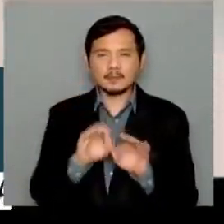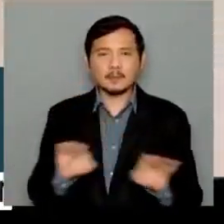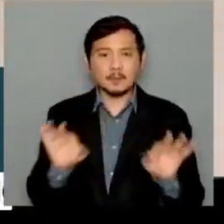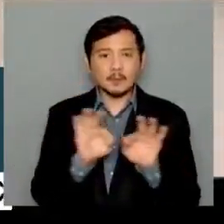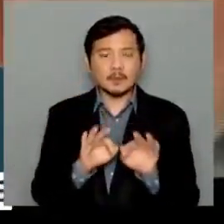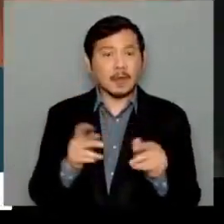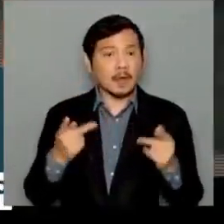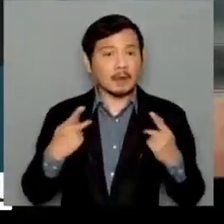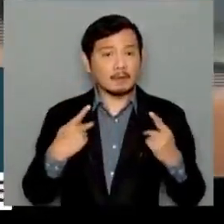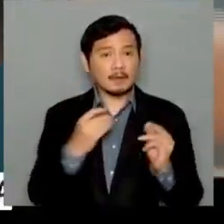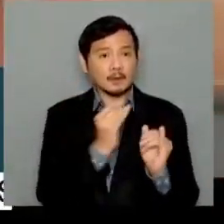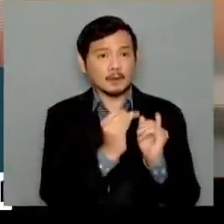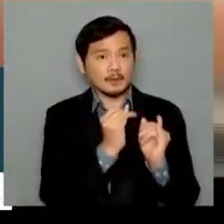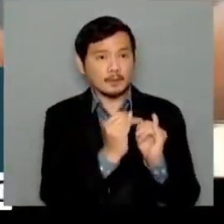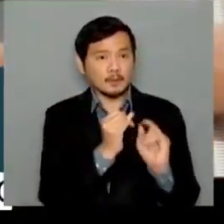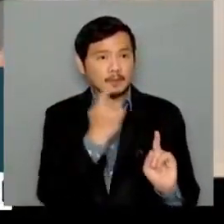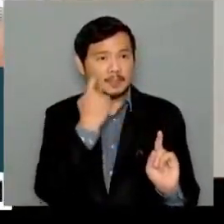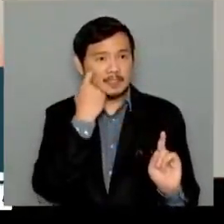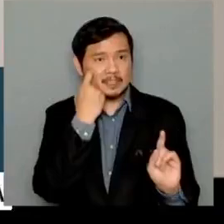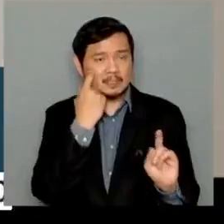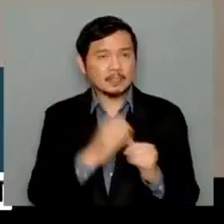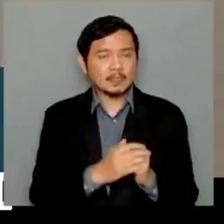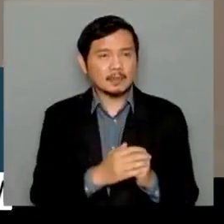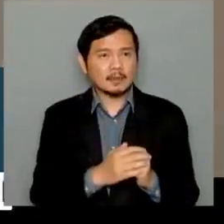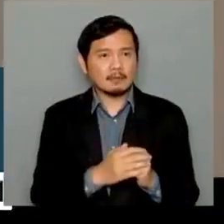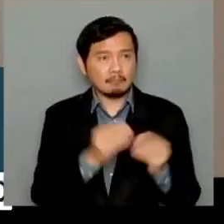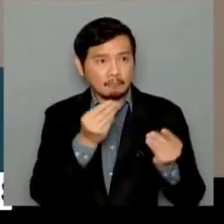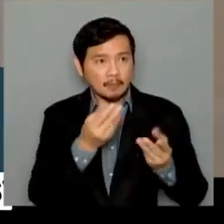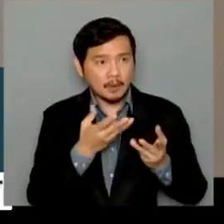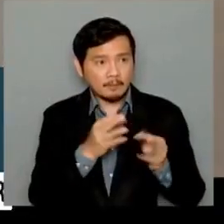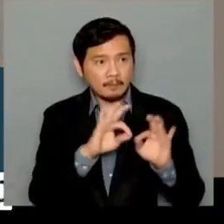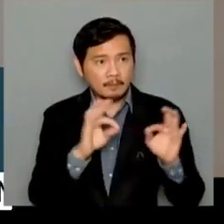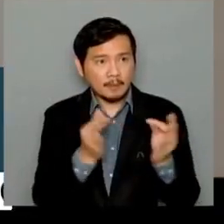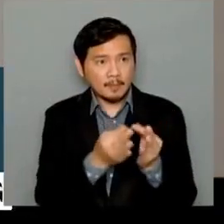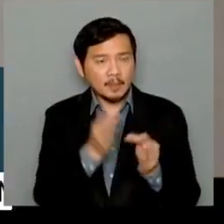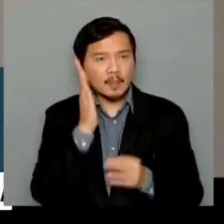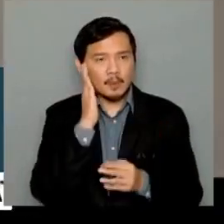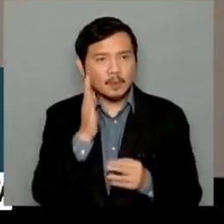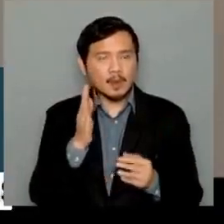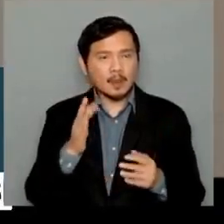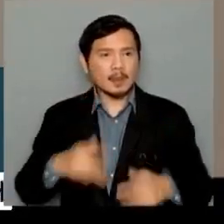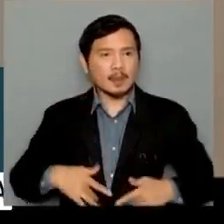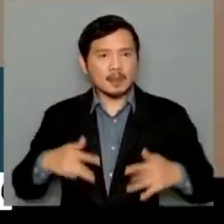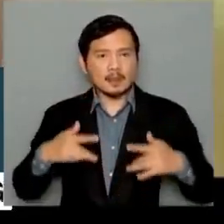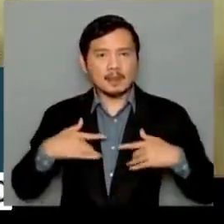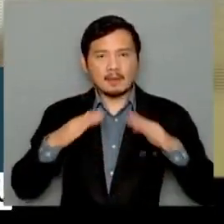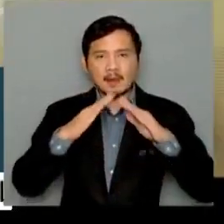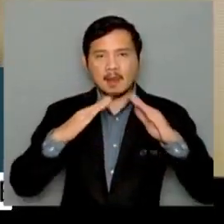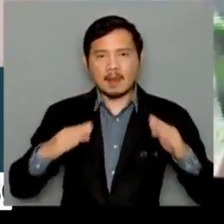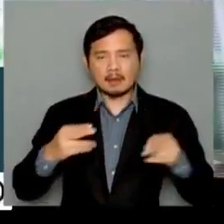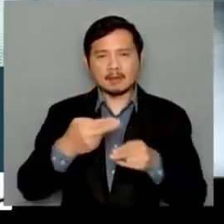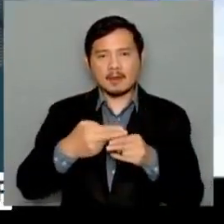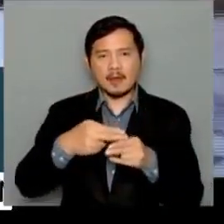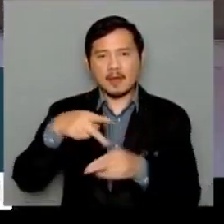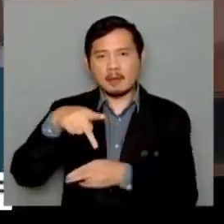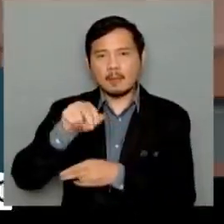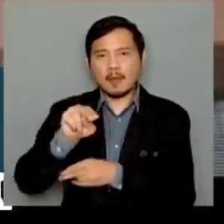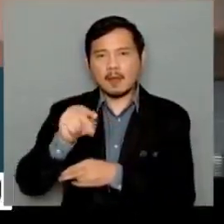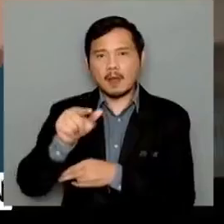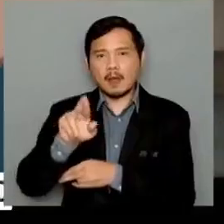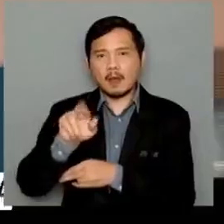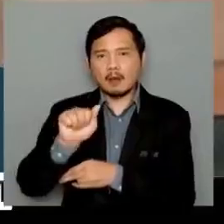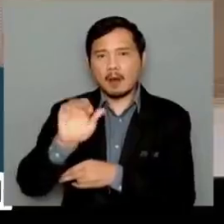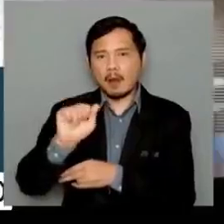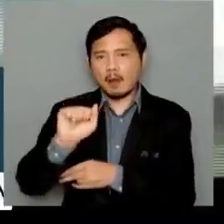Ambassador Bayo Romualdez that the first family will be living in Bahay Pangarap. And overall, it was a very cordial and quick